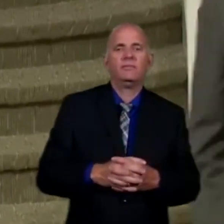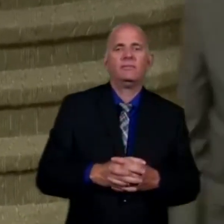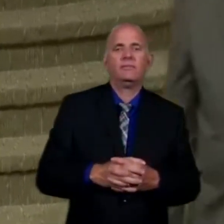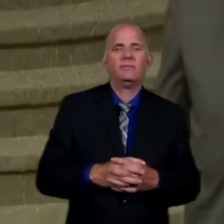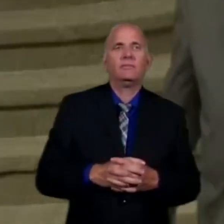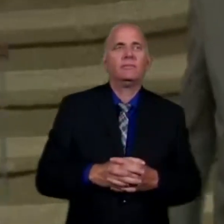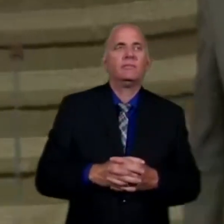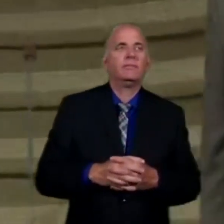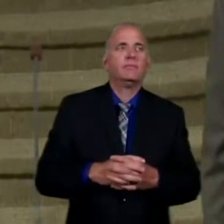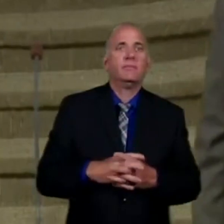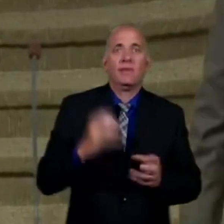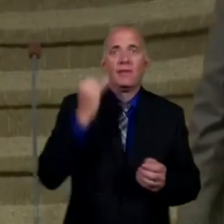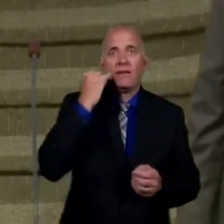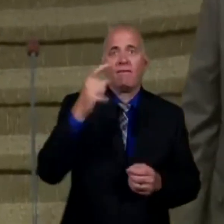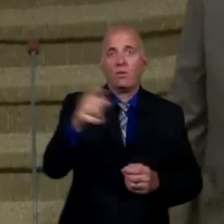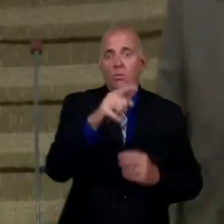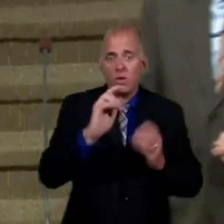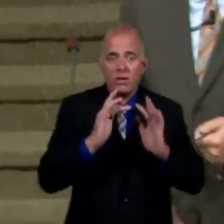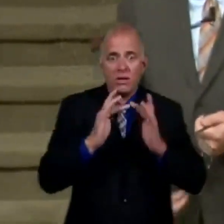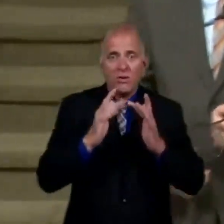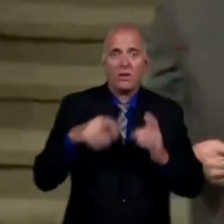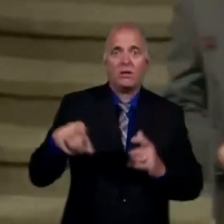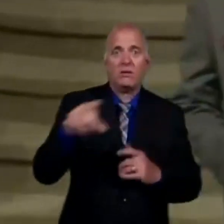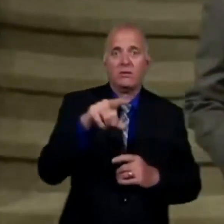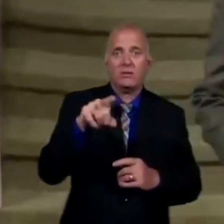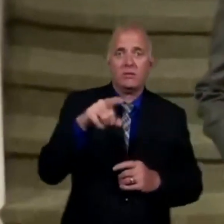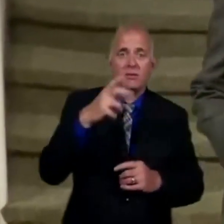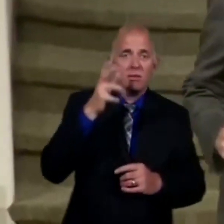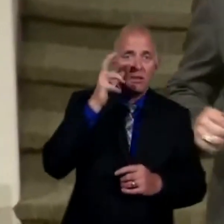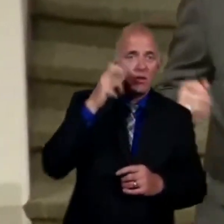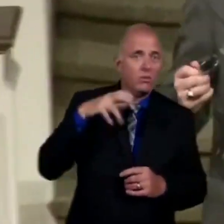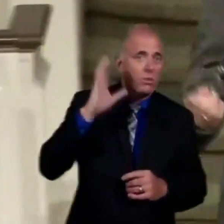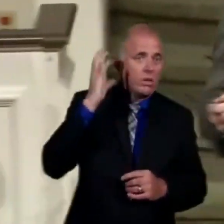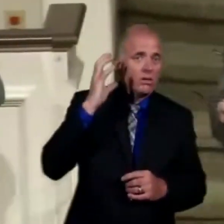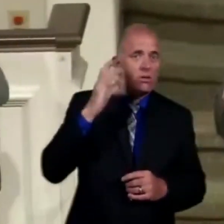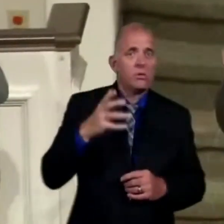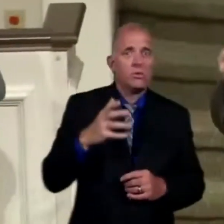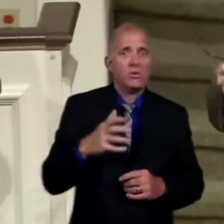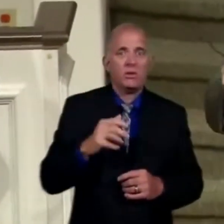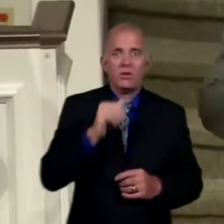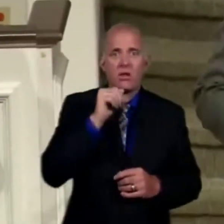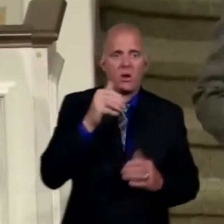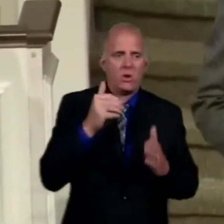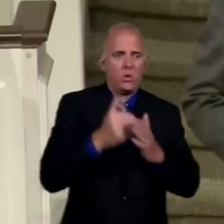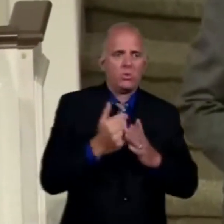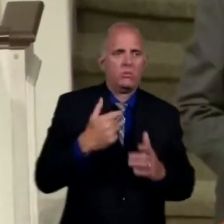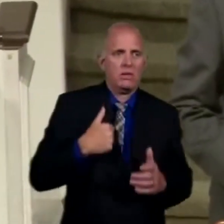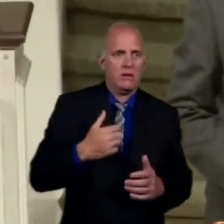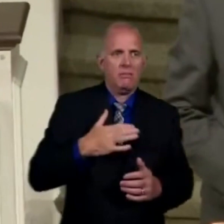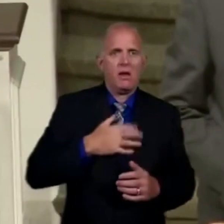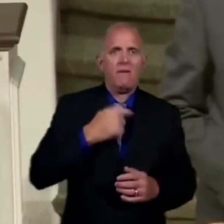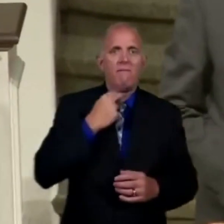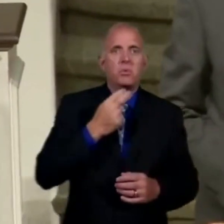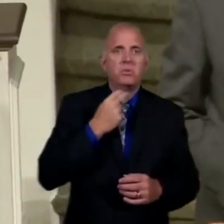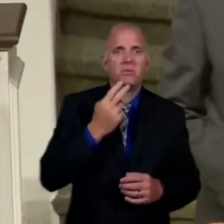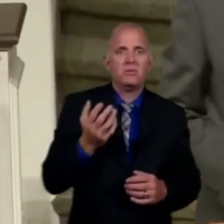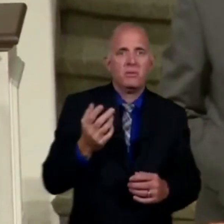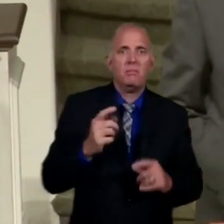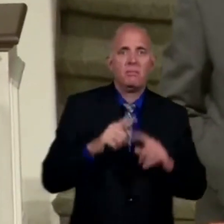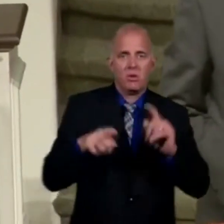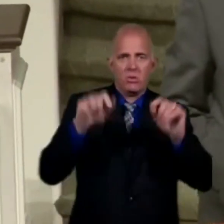Those of you watching on live stream and listening on the radio today, you're far from me and my voice, but you're not far from being